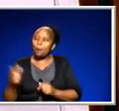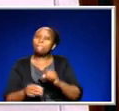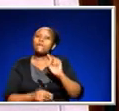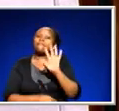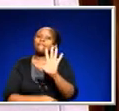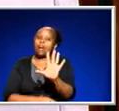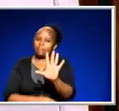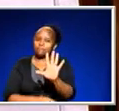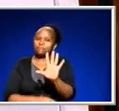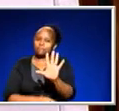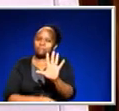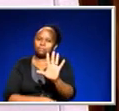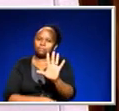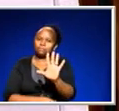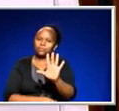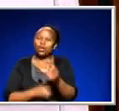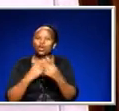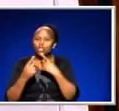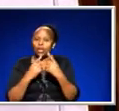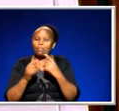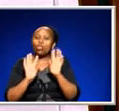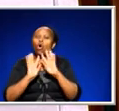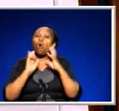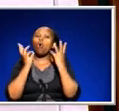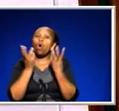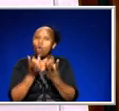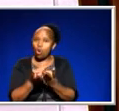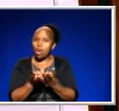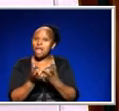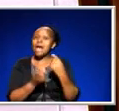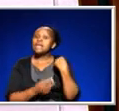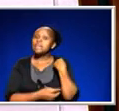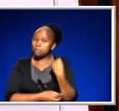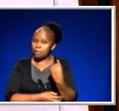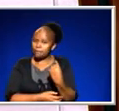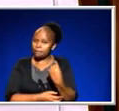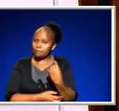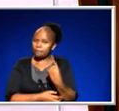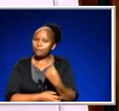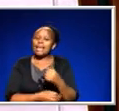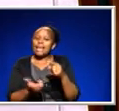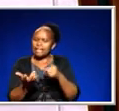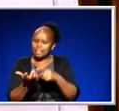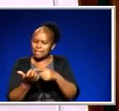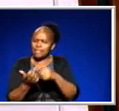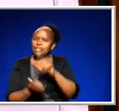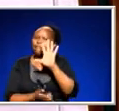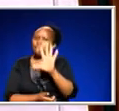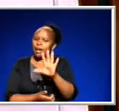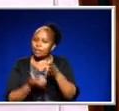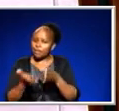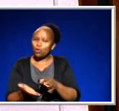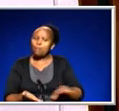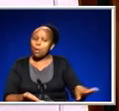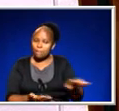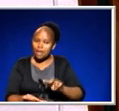5. Very good. We are talking about whole numbers. And digit 5 here is going to be place